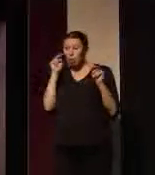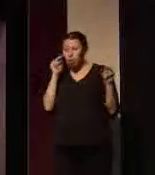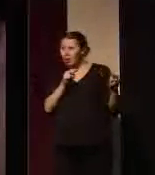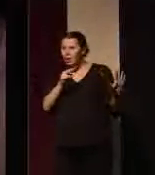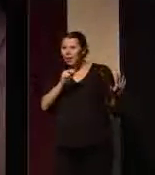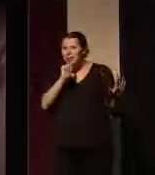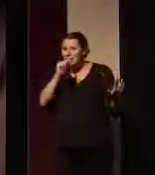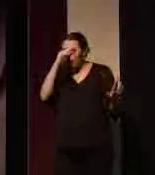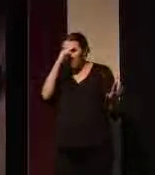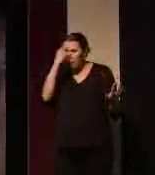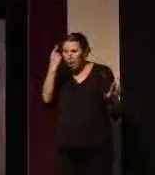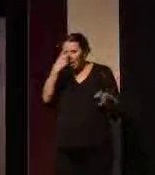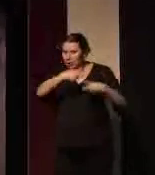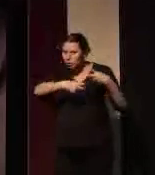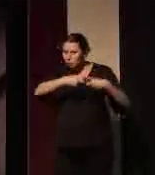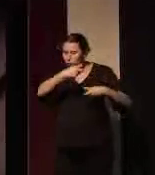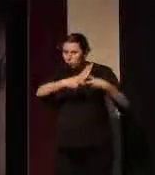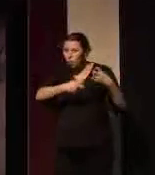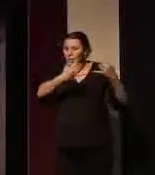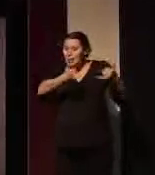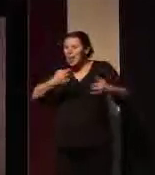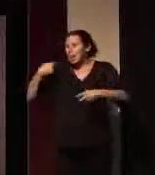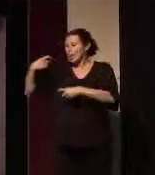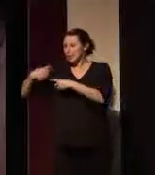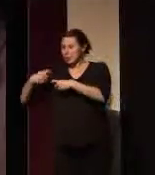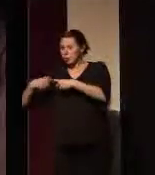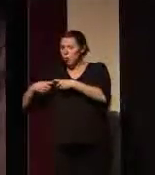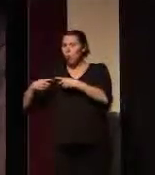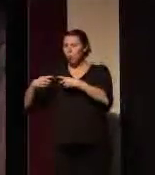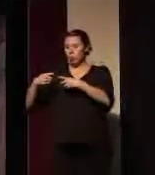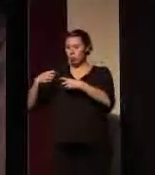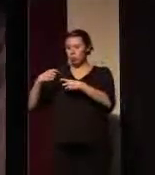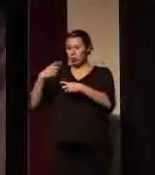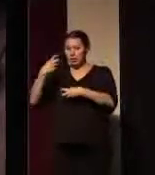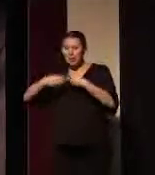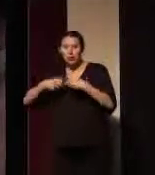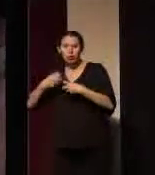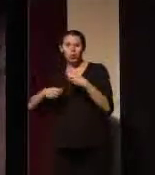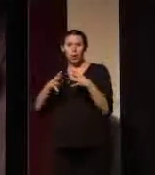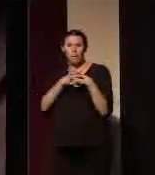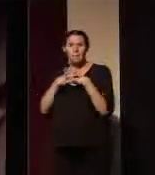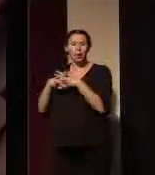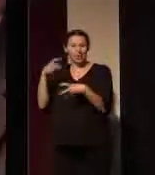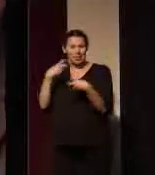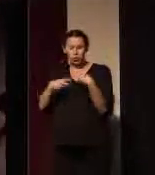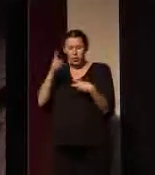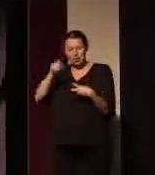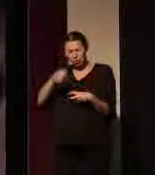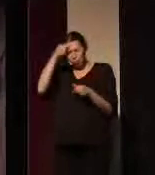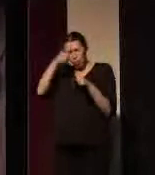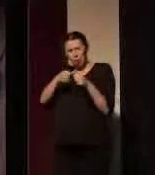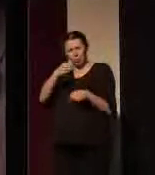issue. This is a Latino issue, this is an American issue, and we have to keep that in our hearts.